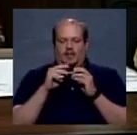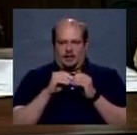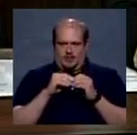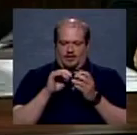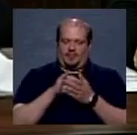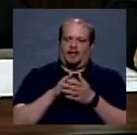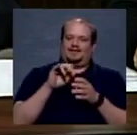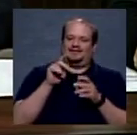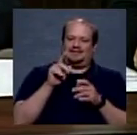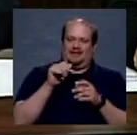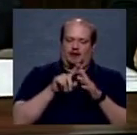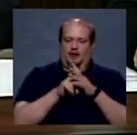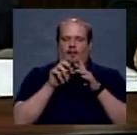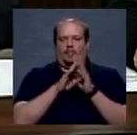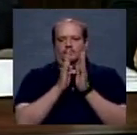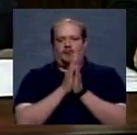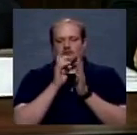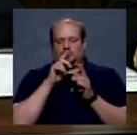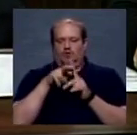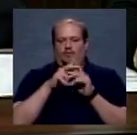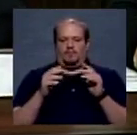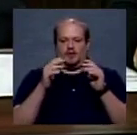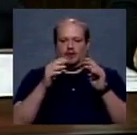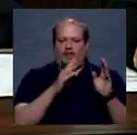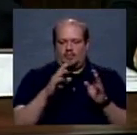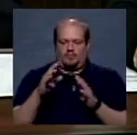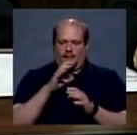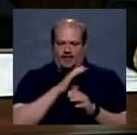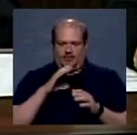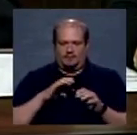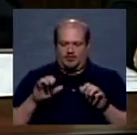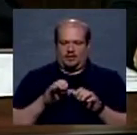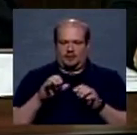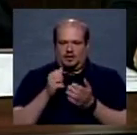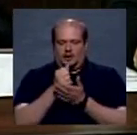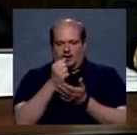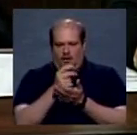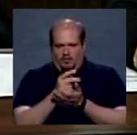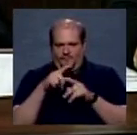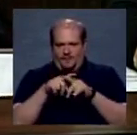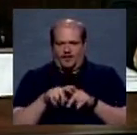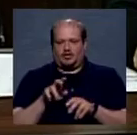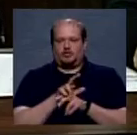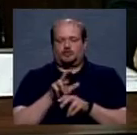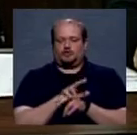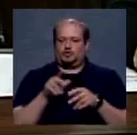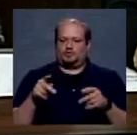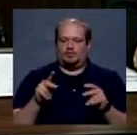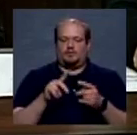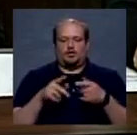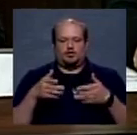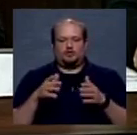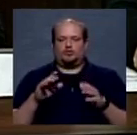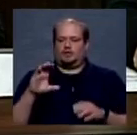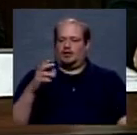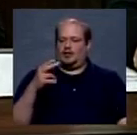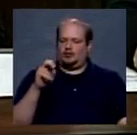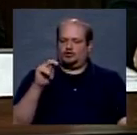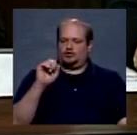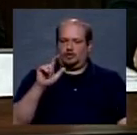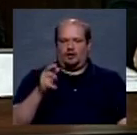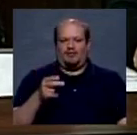2016 as the date of hearing on the petition to appeal the Planning Commission's action approving a conditional use permit to allow the Chenal Lofts